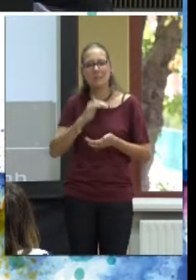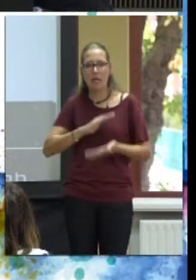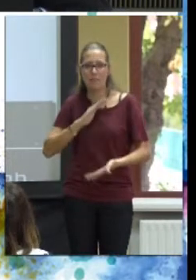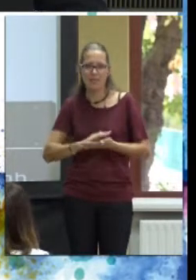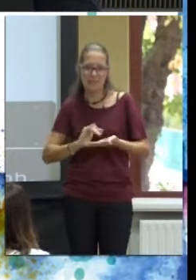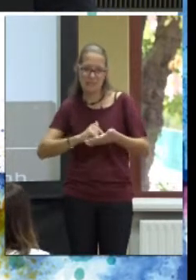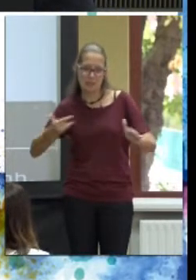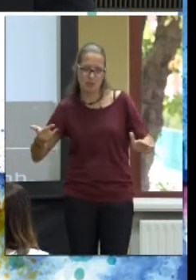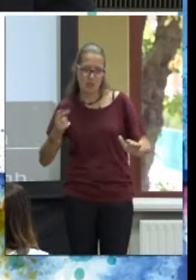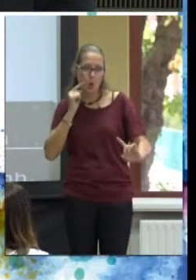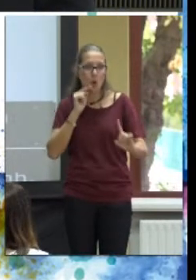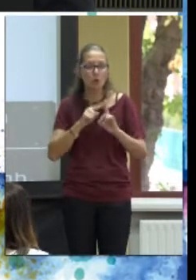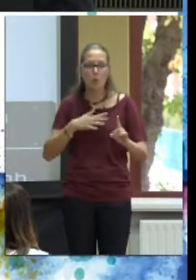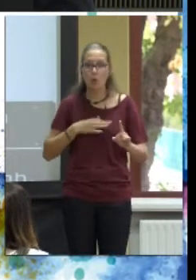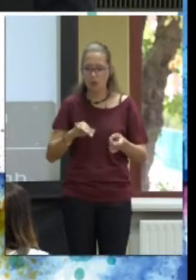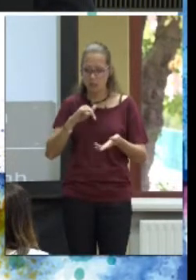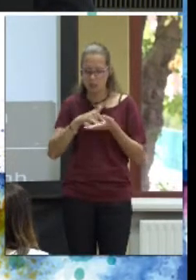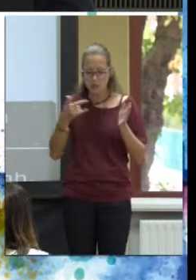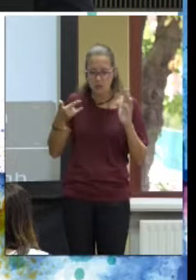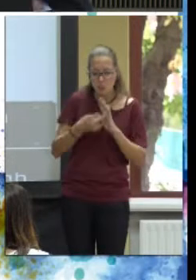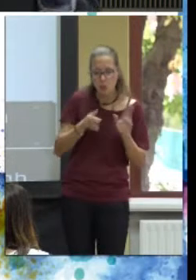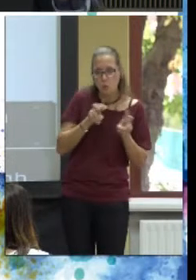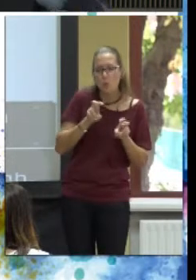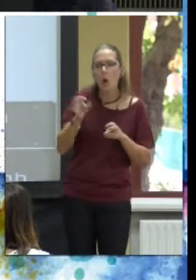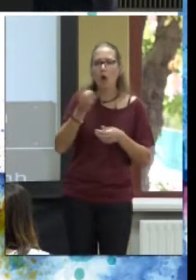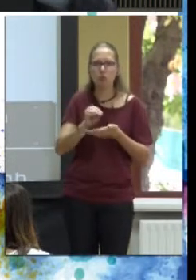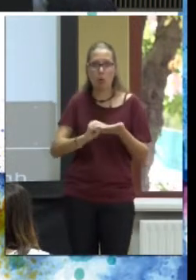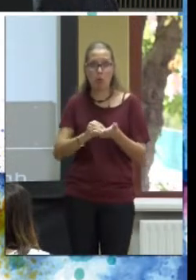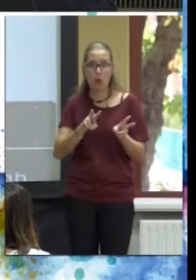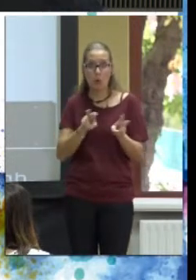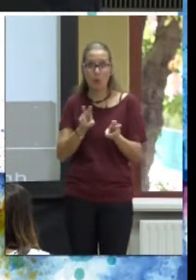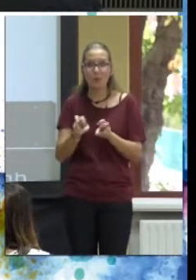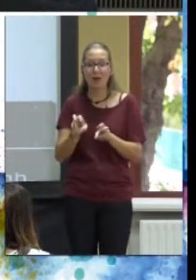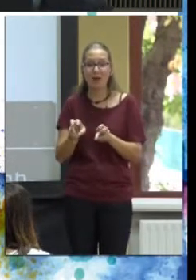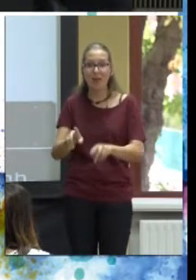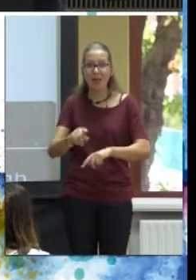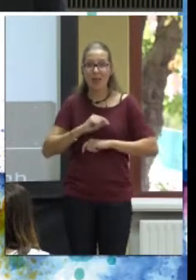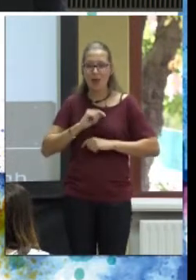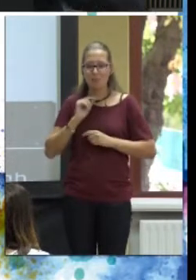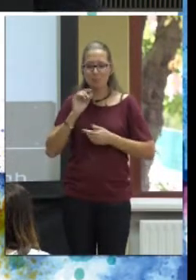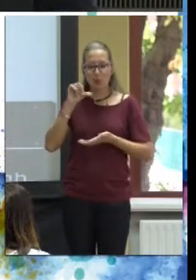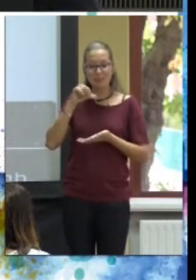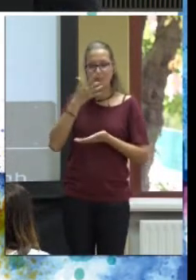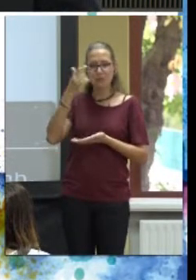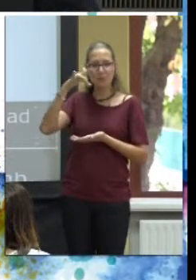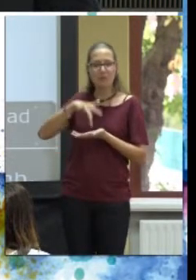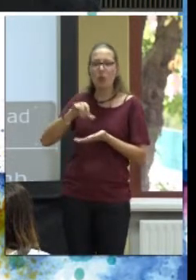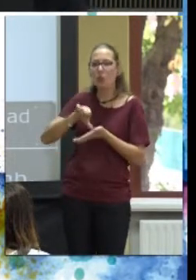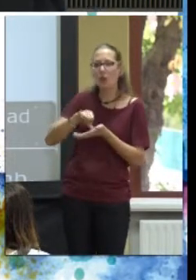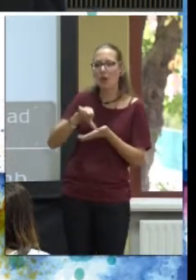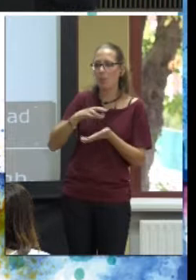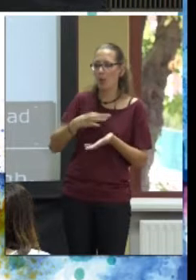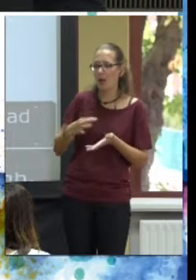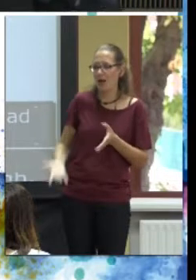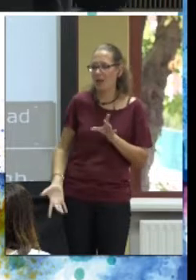technological capability to implement new projects and new solutions that will allow cities